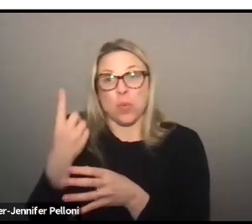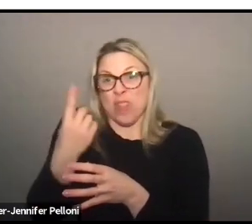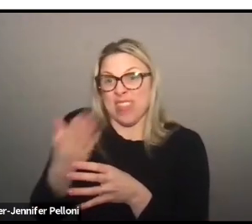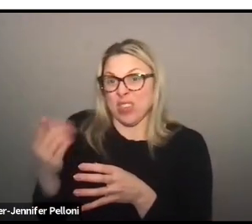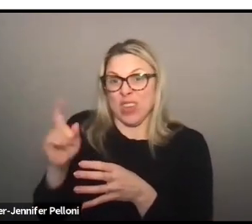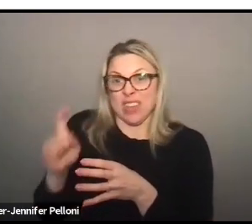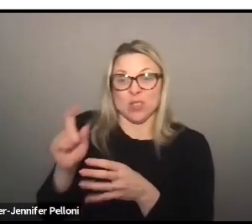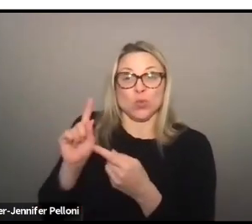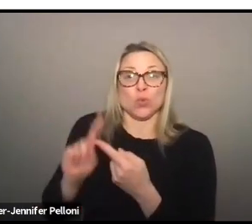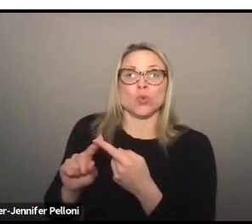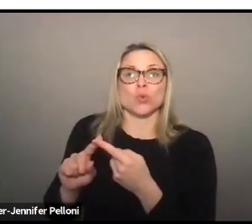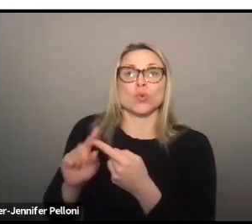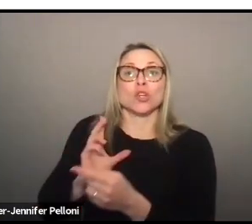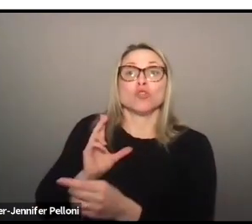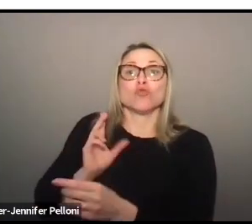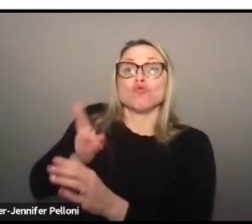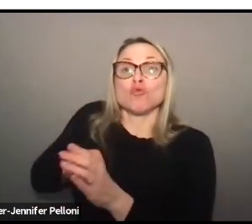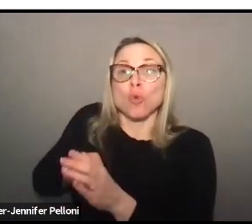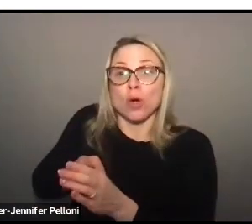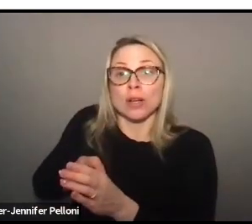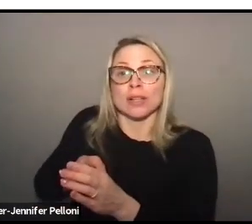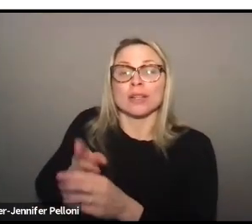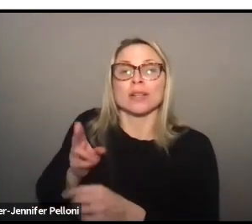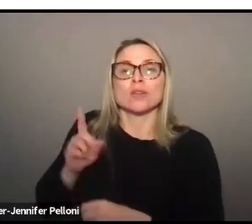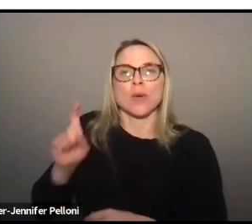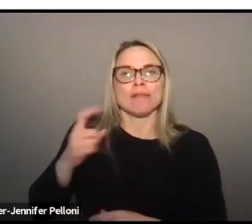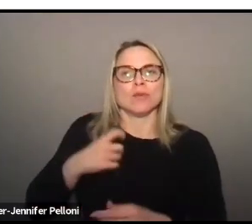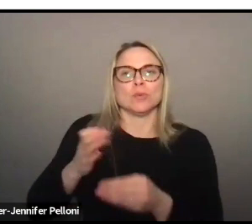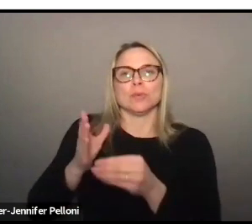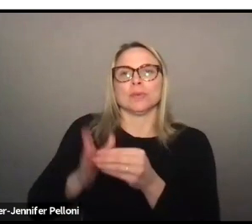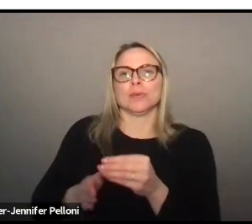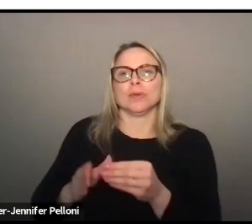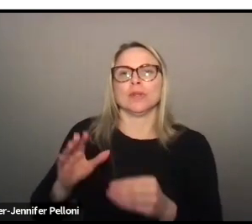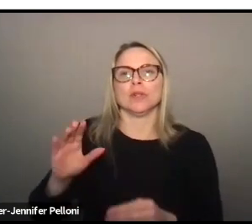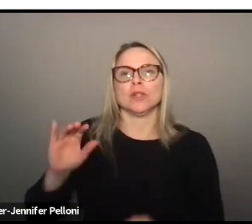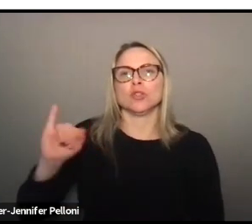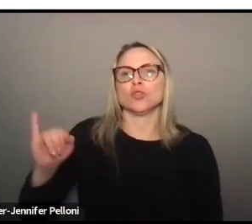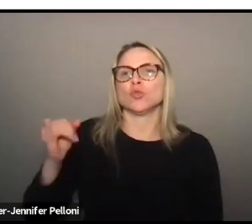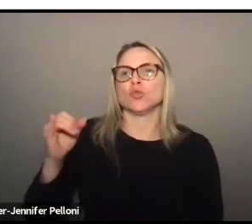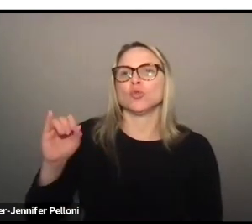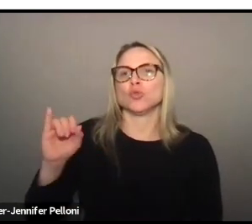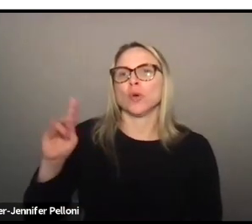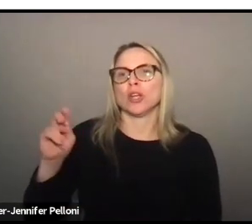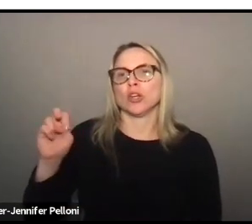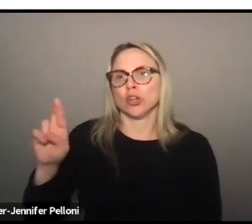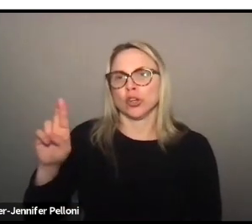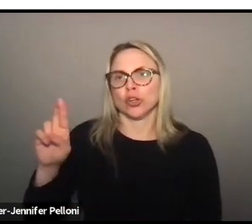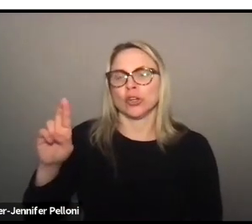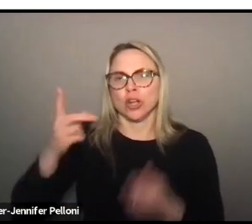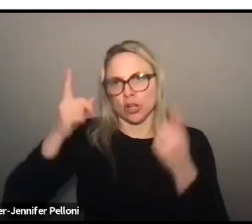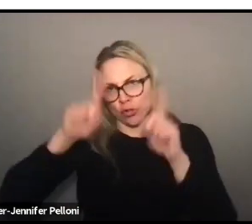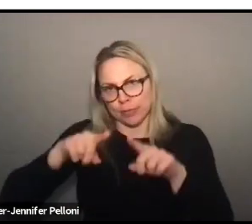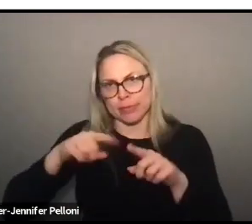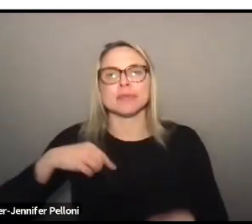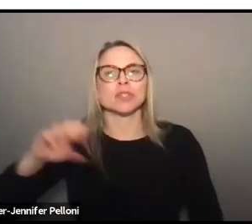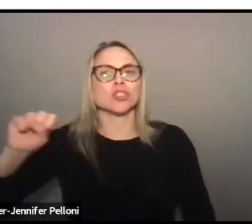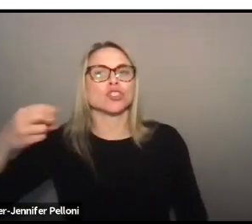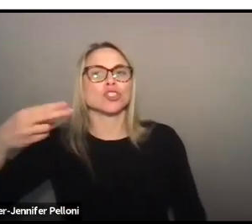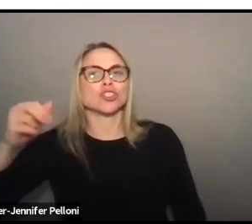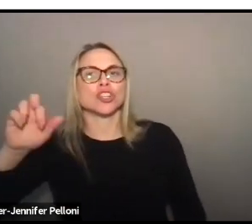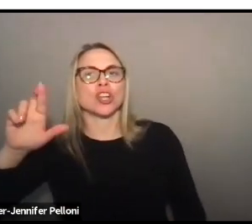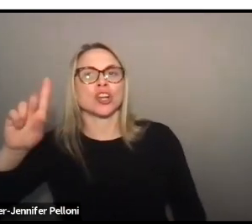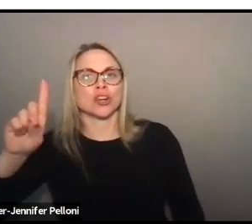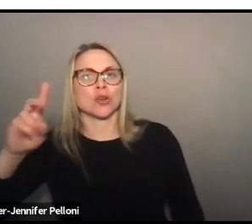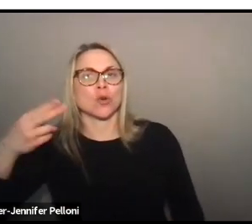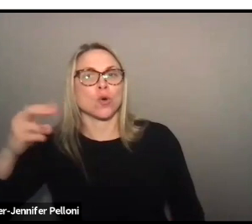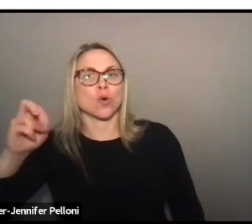to join the pool is to complete a joinder agreement. So Shared Horizons has two. We have